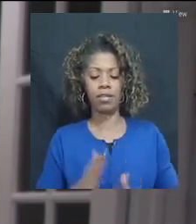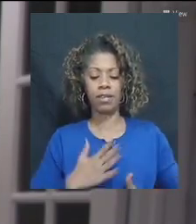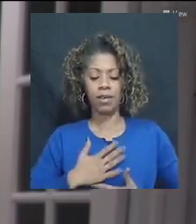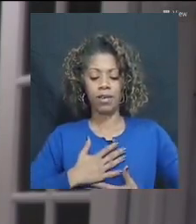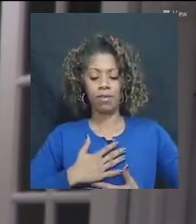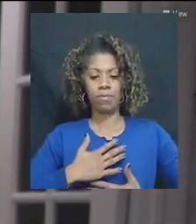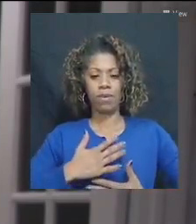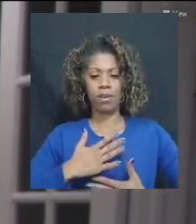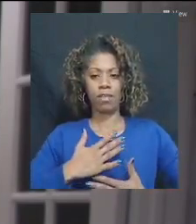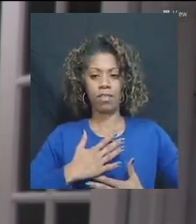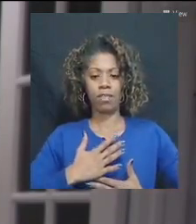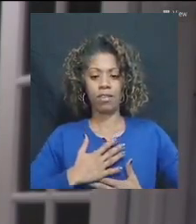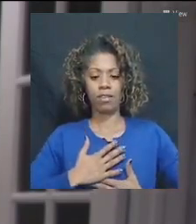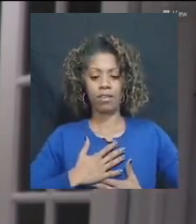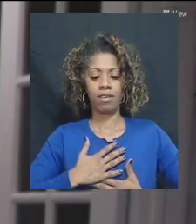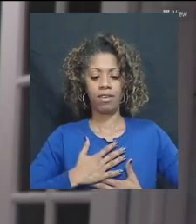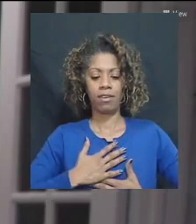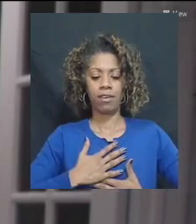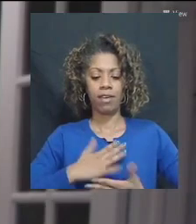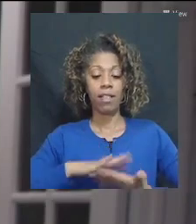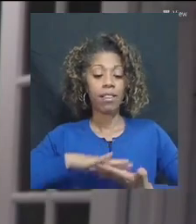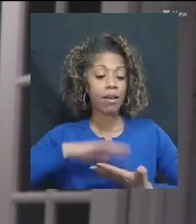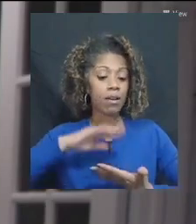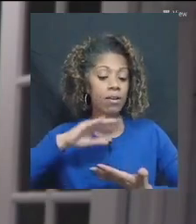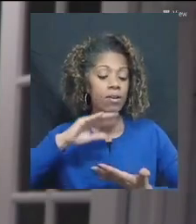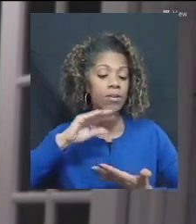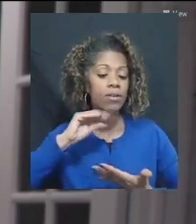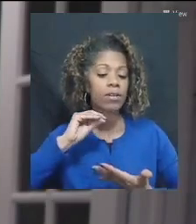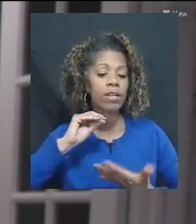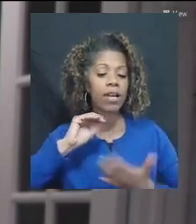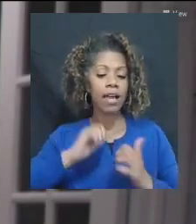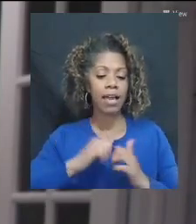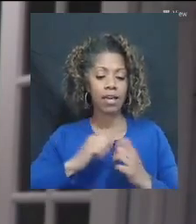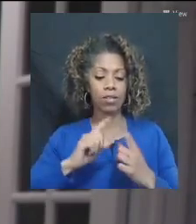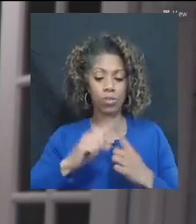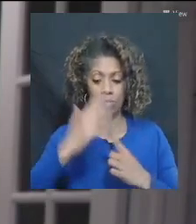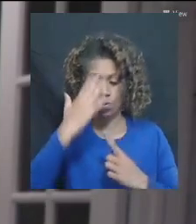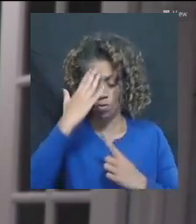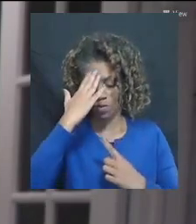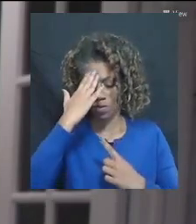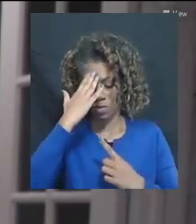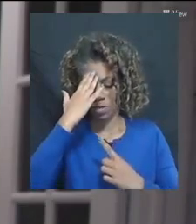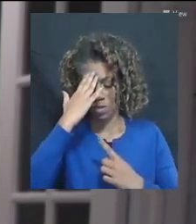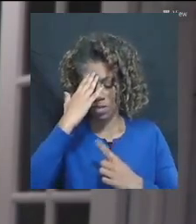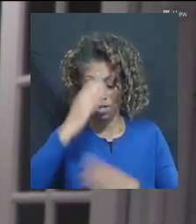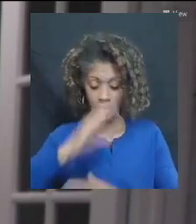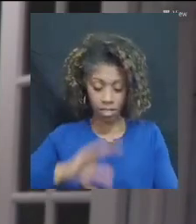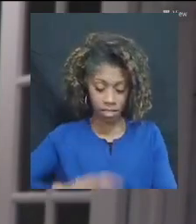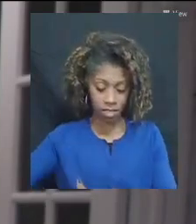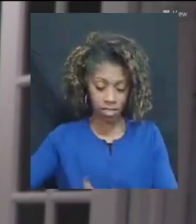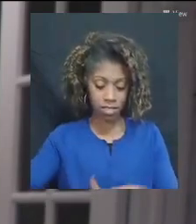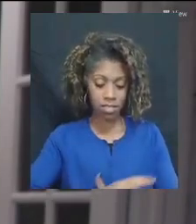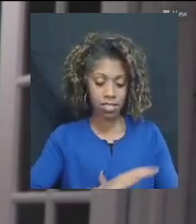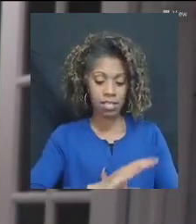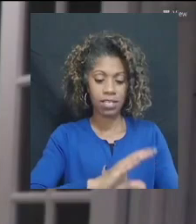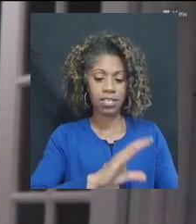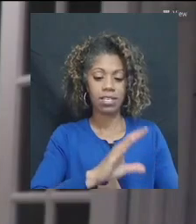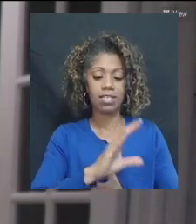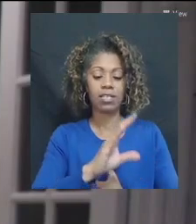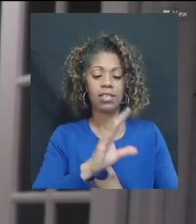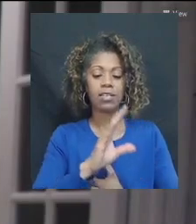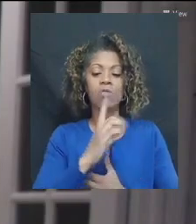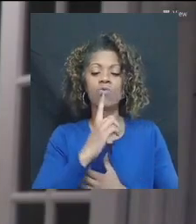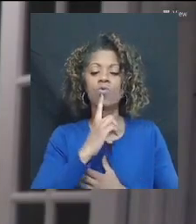to be. East, the sun rises red. Morning heat on our faces,